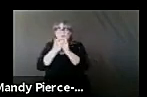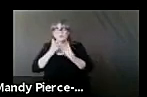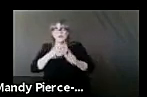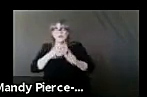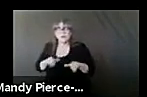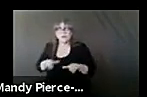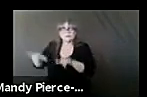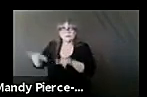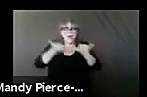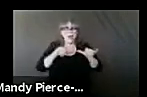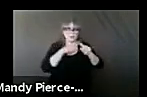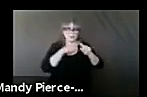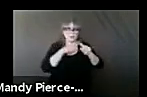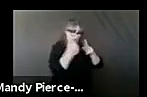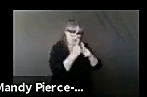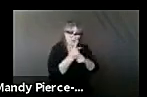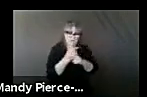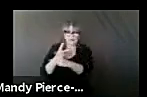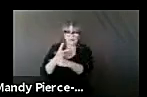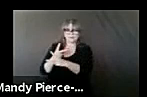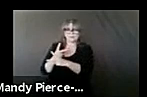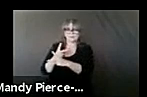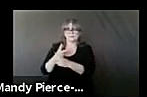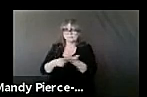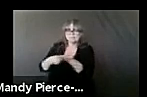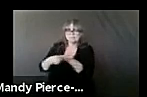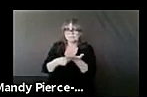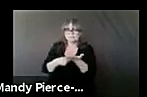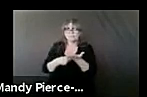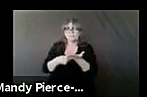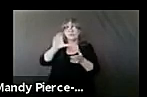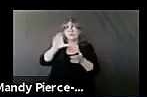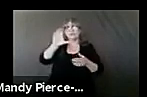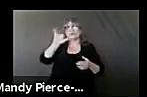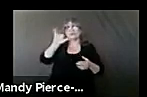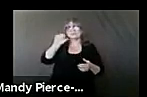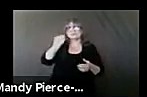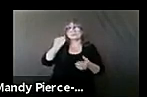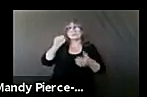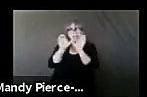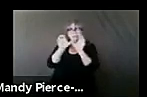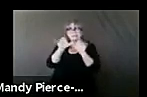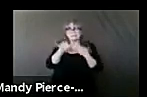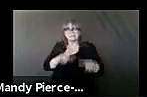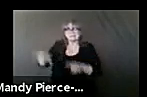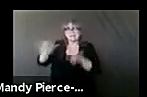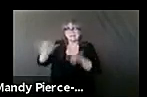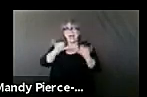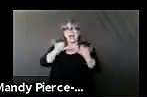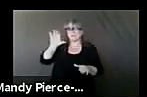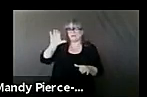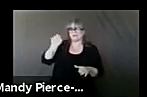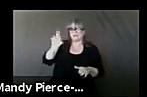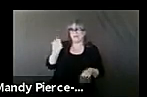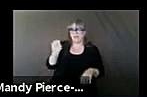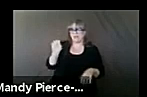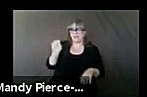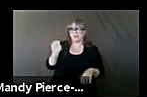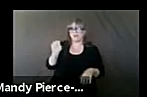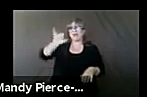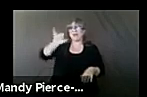COVID-19. Crisis standards of care are guidelines for how medical communities should allocate scarce resources